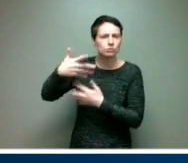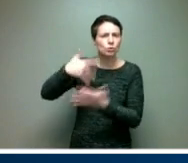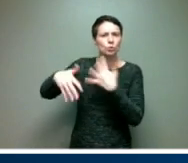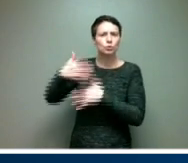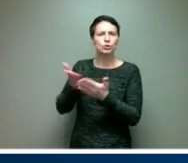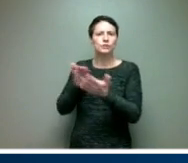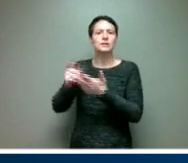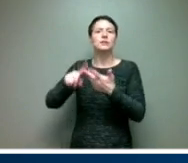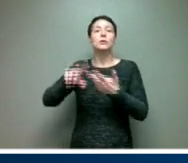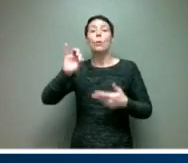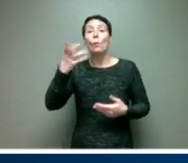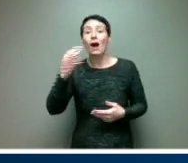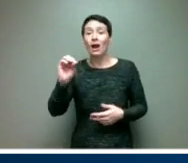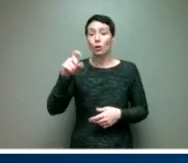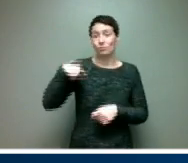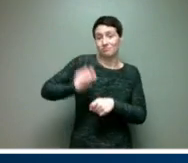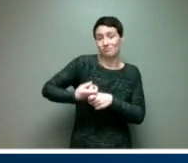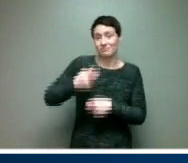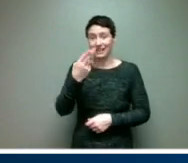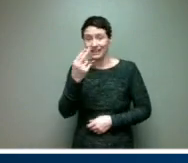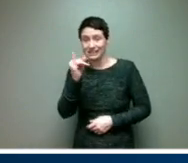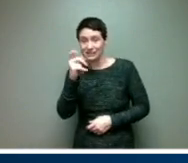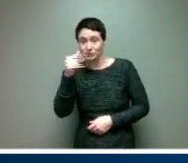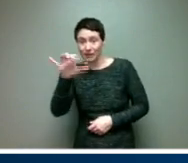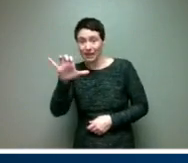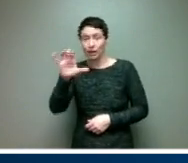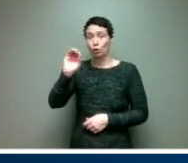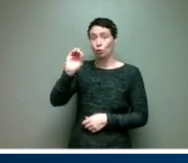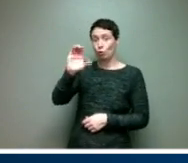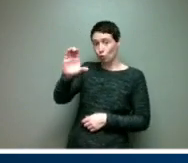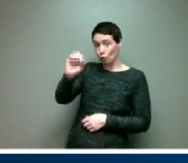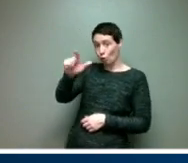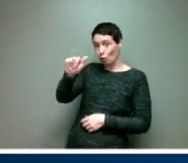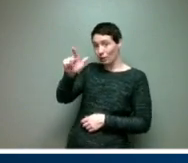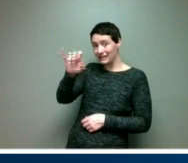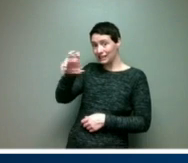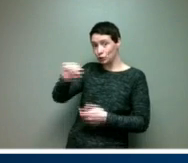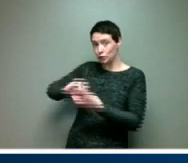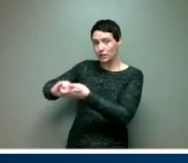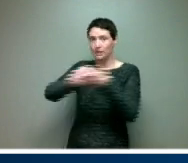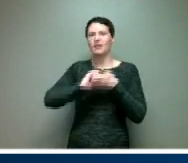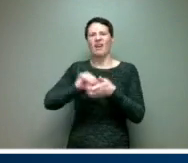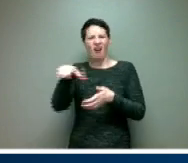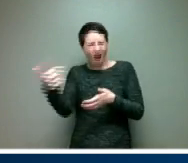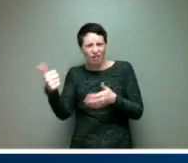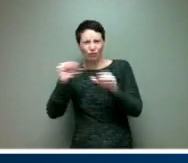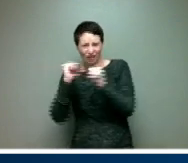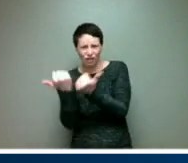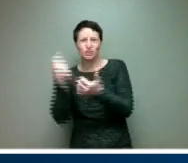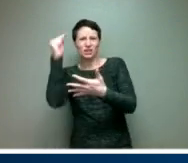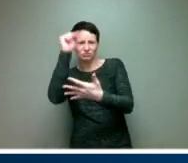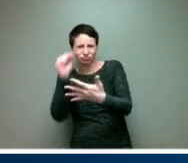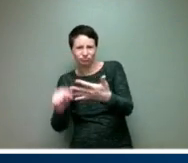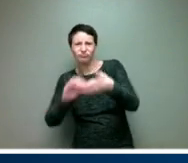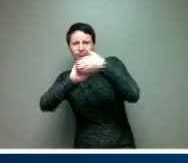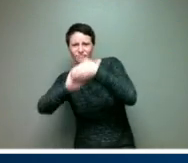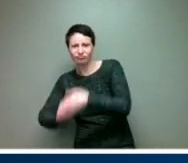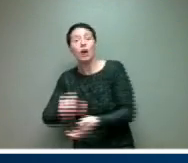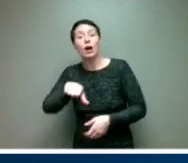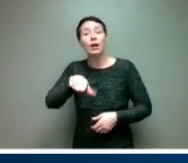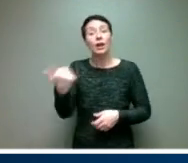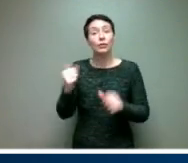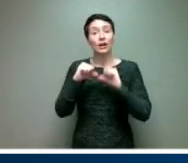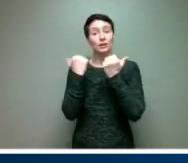Coalition, and other agencies. One agency I was just talking with today, Our Helpers, which is